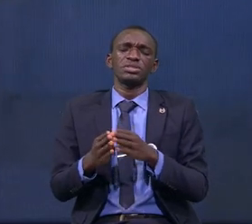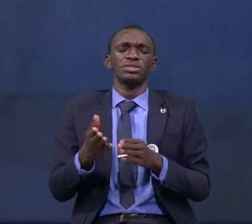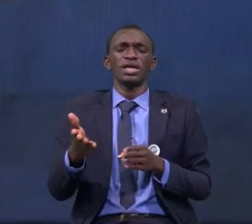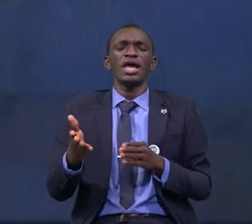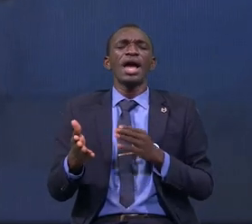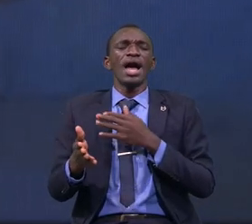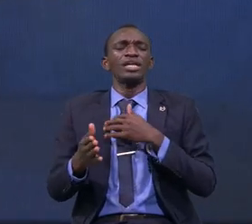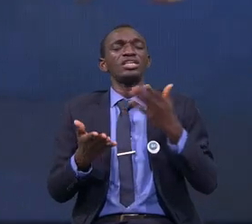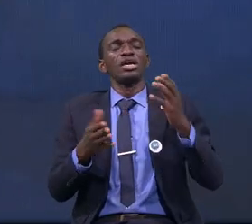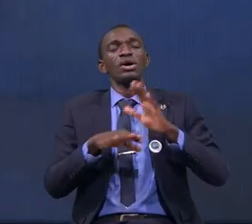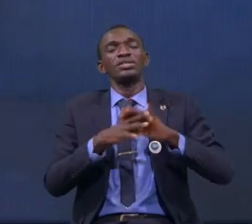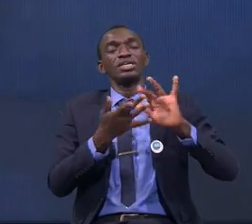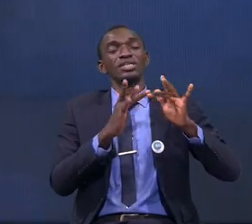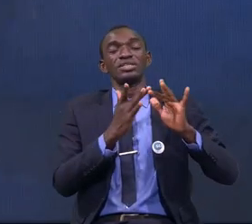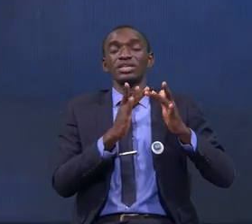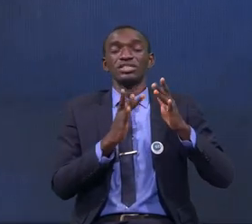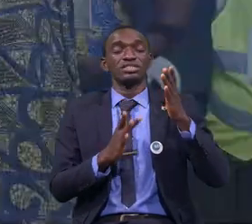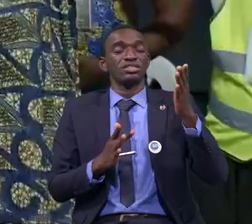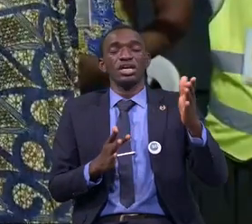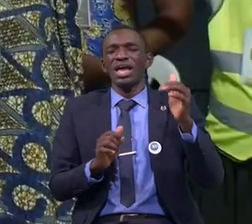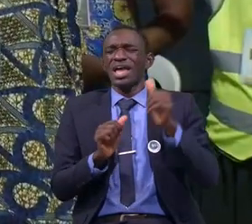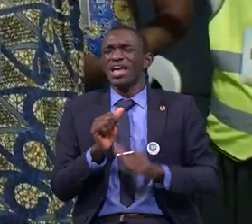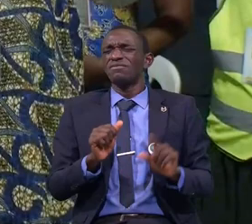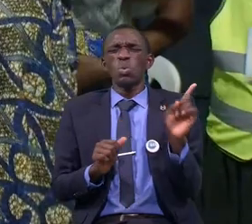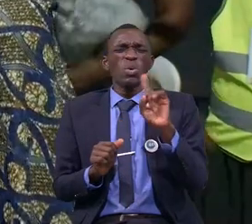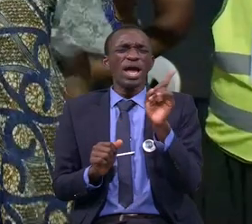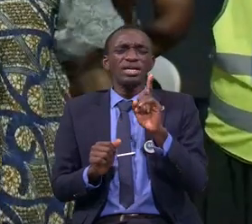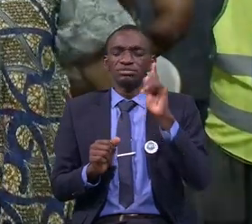online. Everywhere testimony.